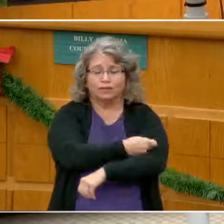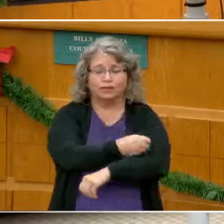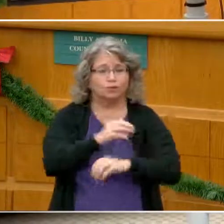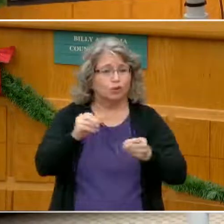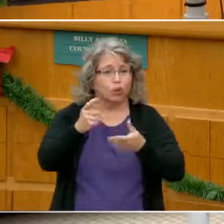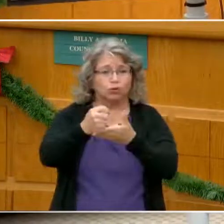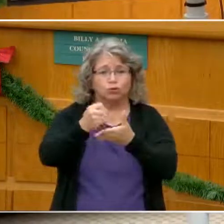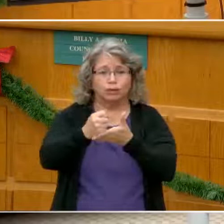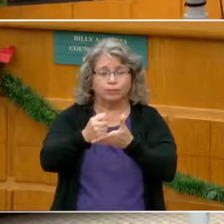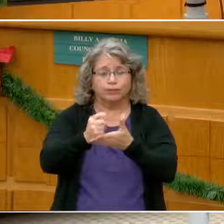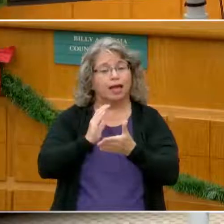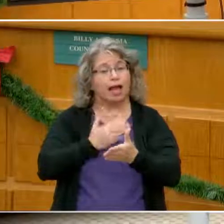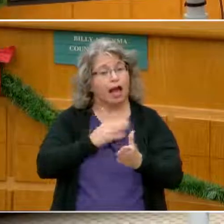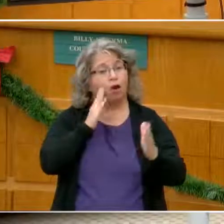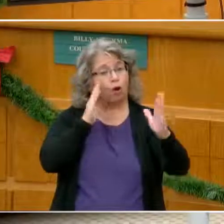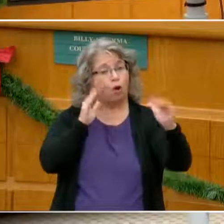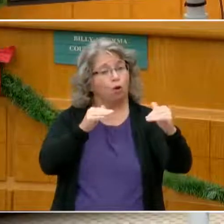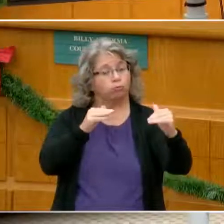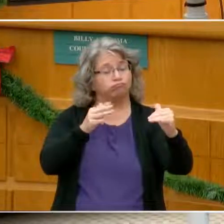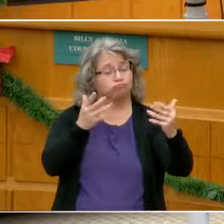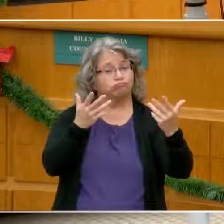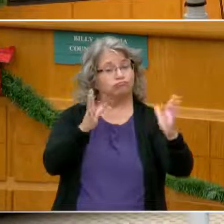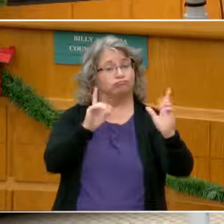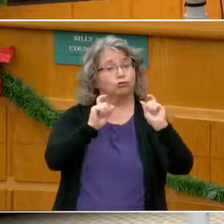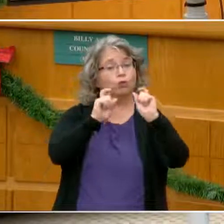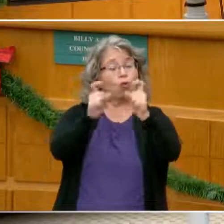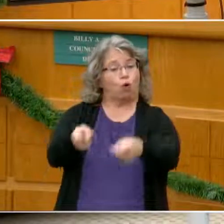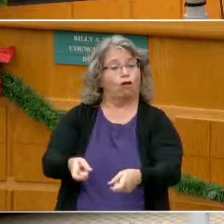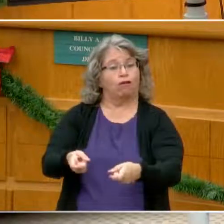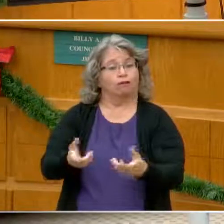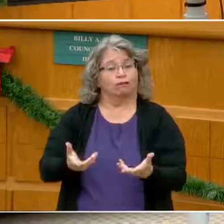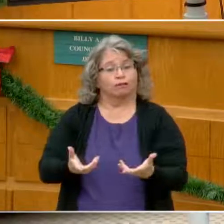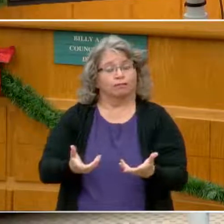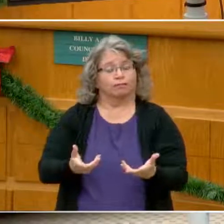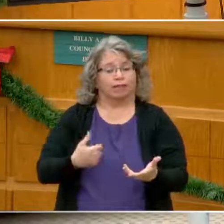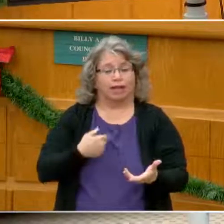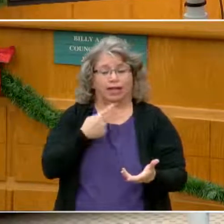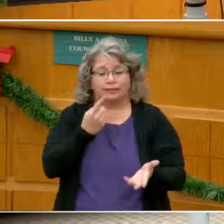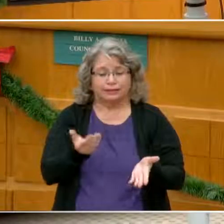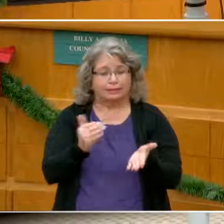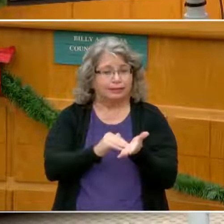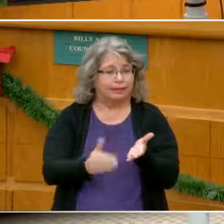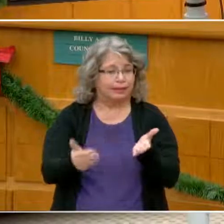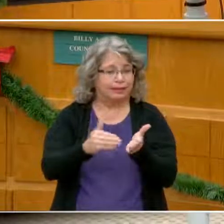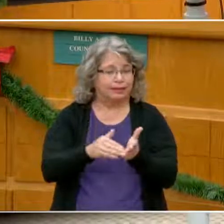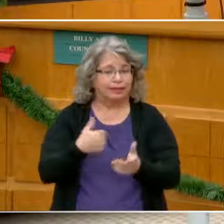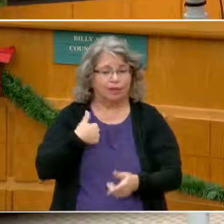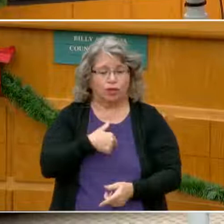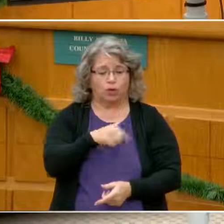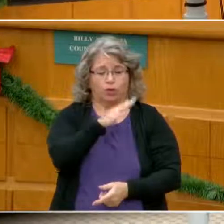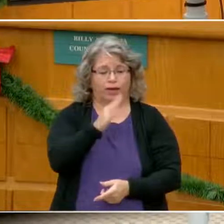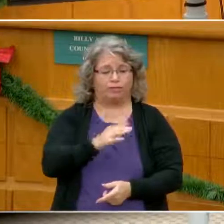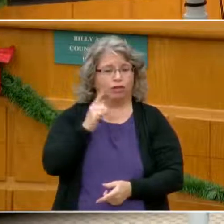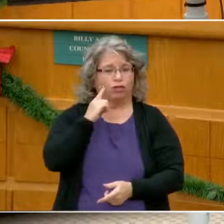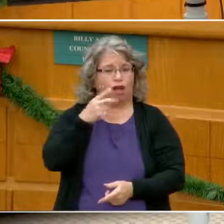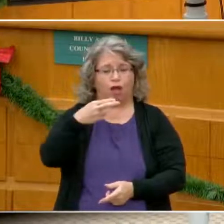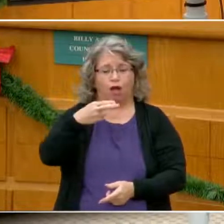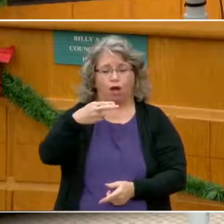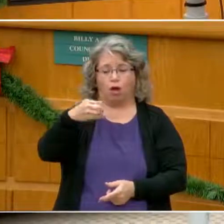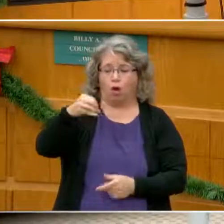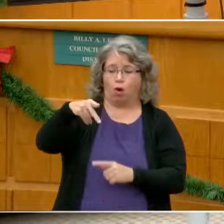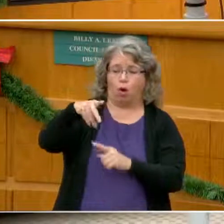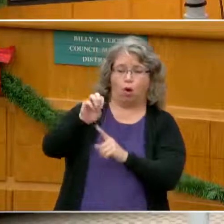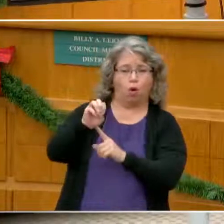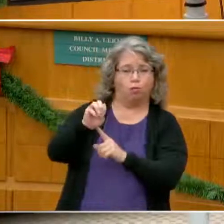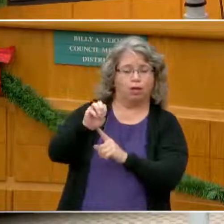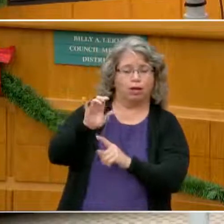rewarded. And I've said this over and over, but we never thought hope was a strategy. But we prayed every